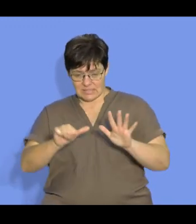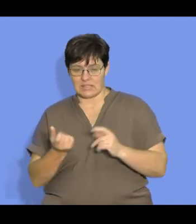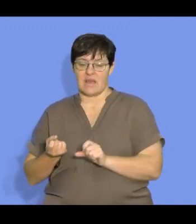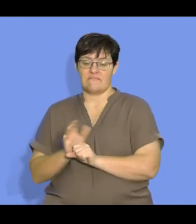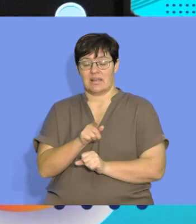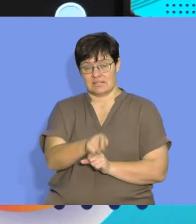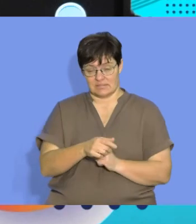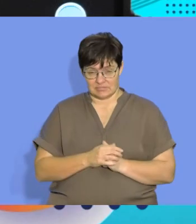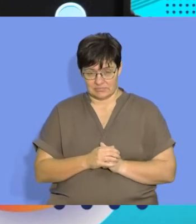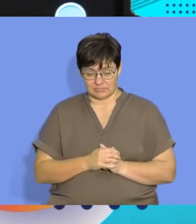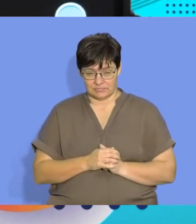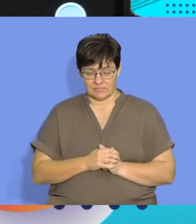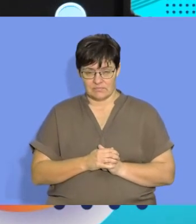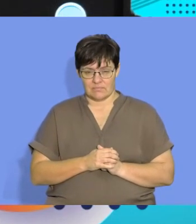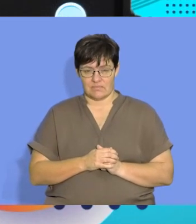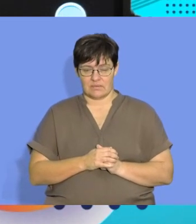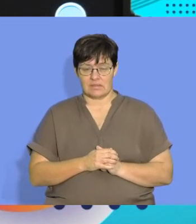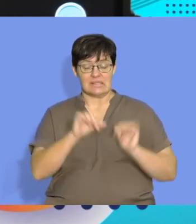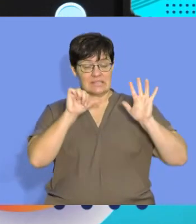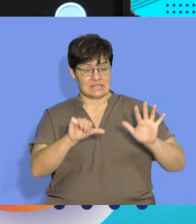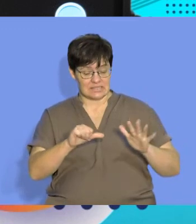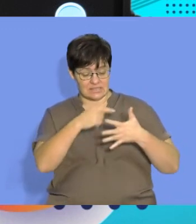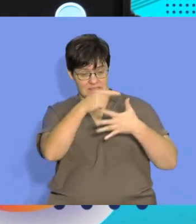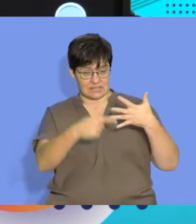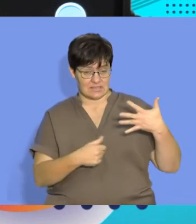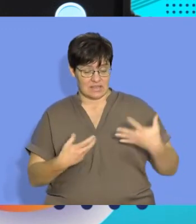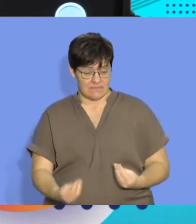rate. So there are 6 factors,